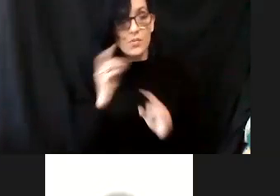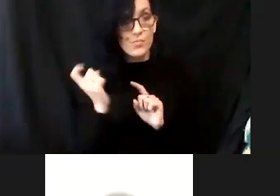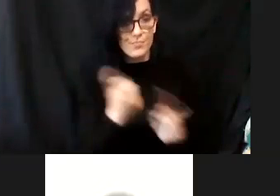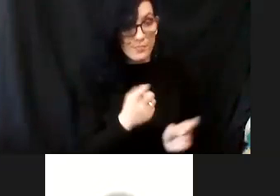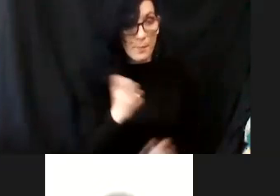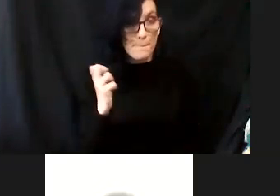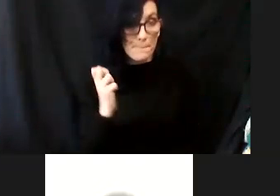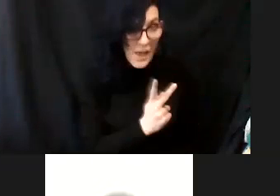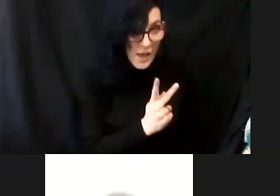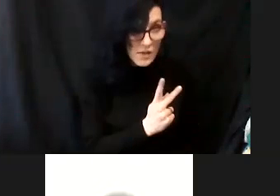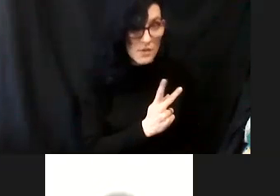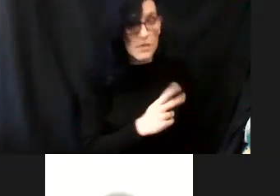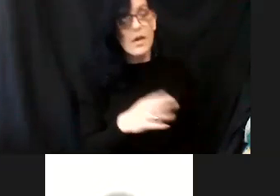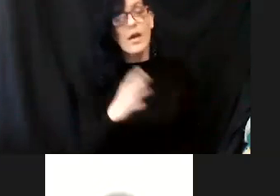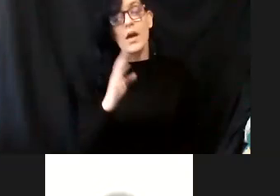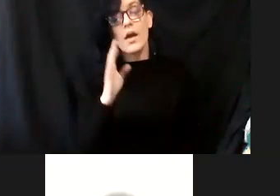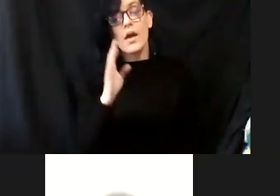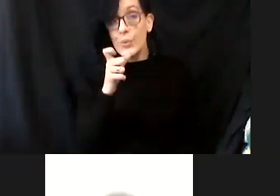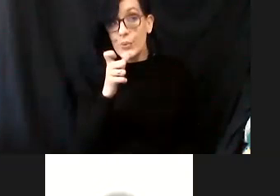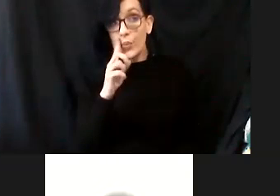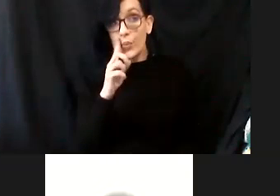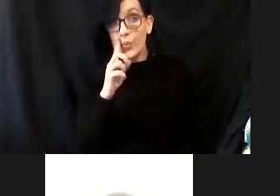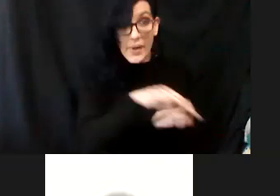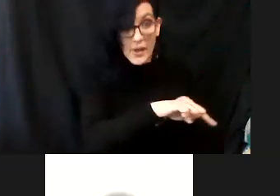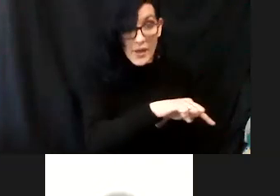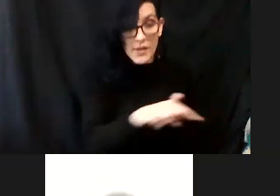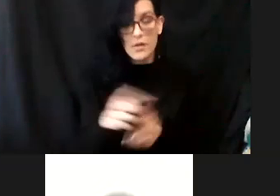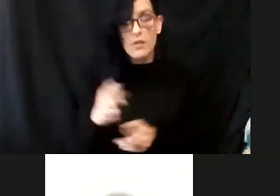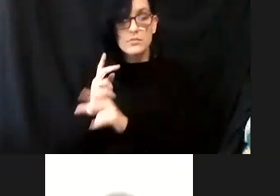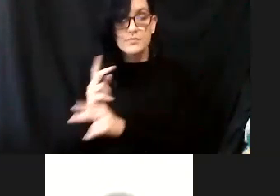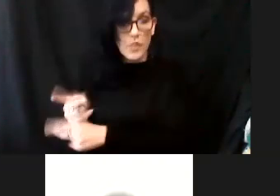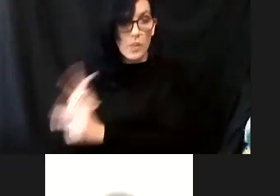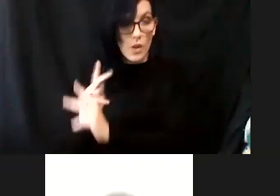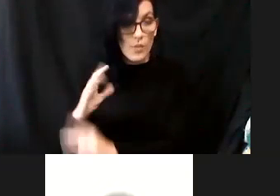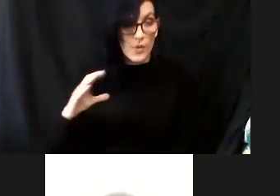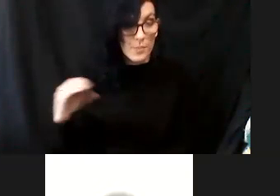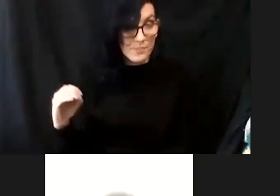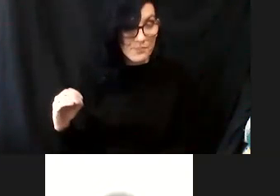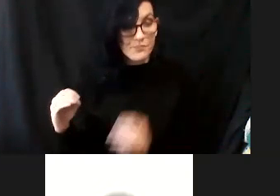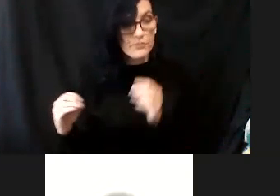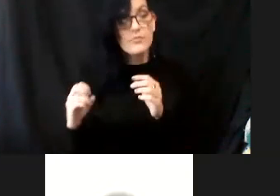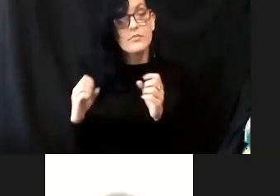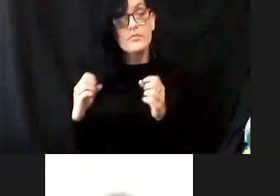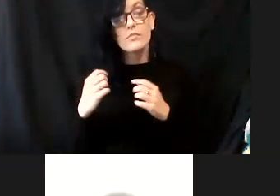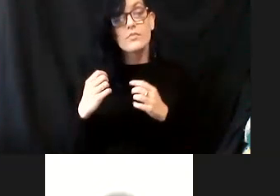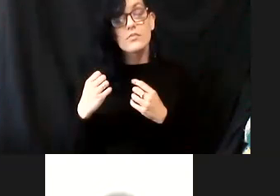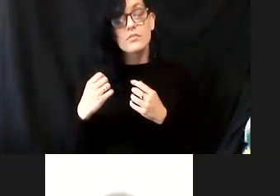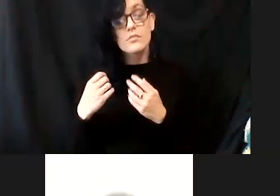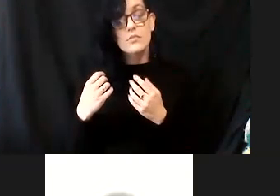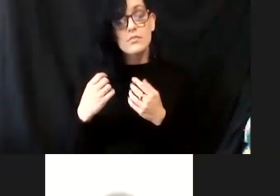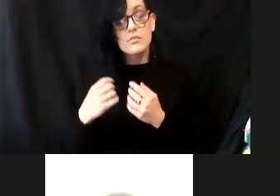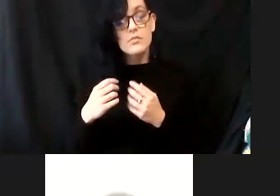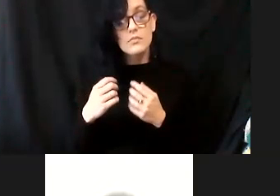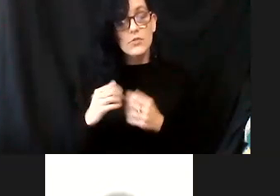that would be issued by the servicer. So they have been advising people to just make sure that their servicer